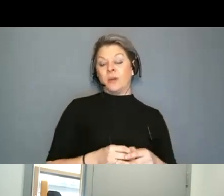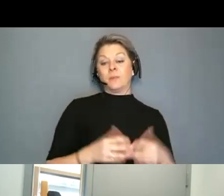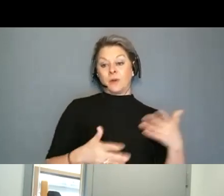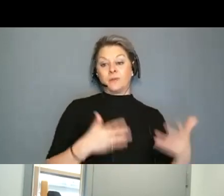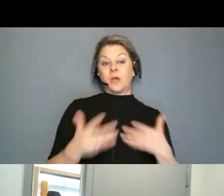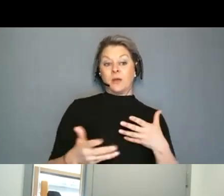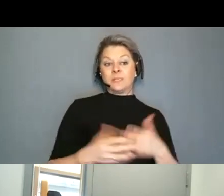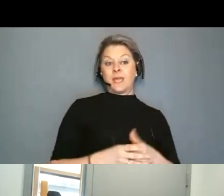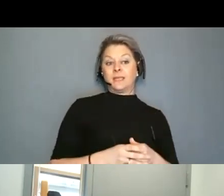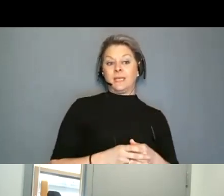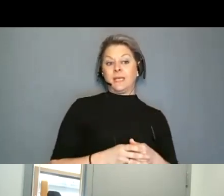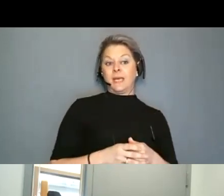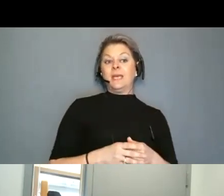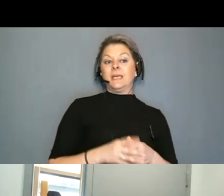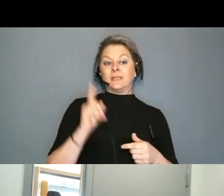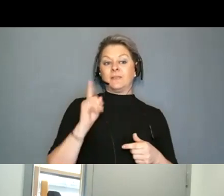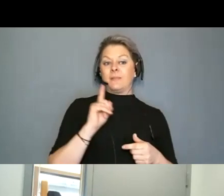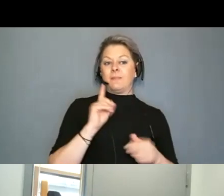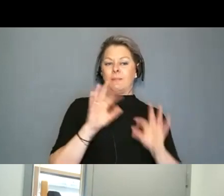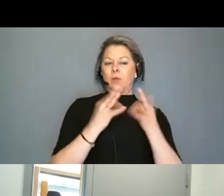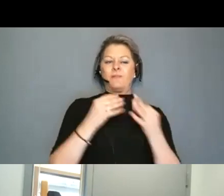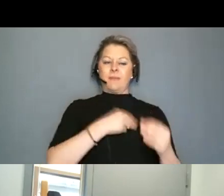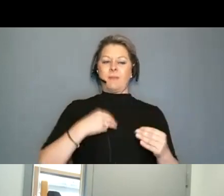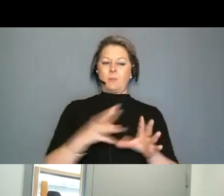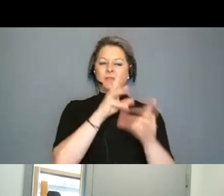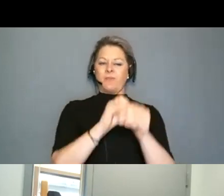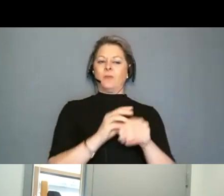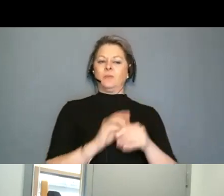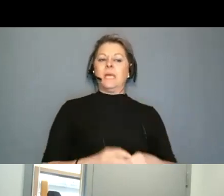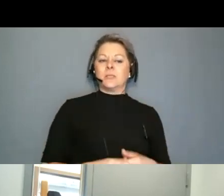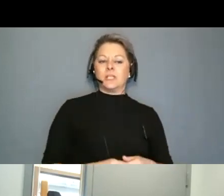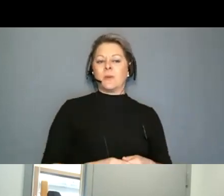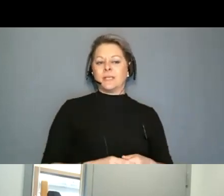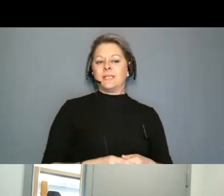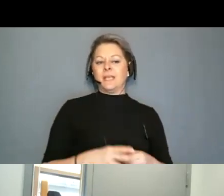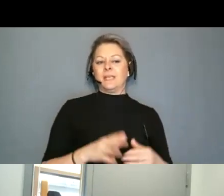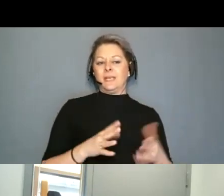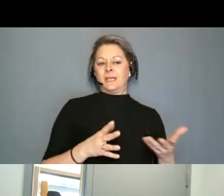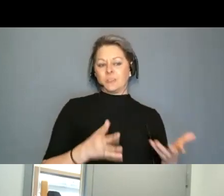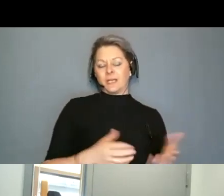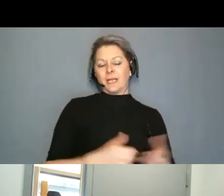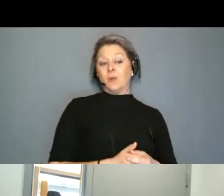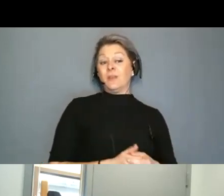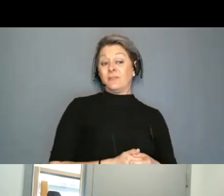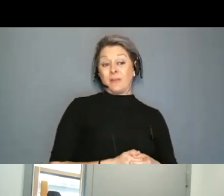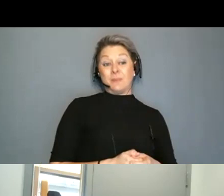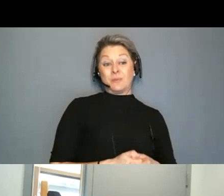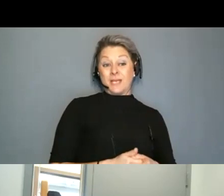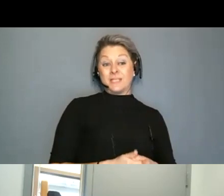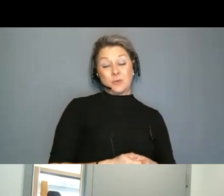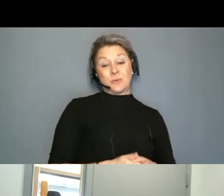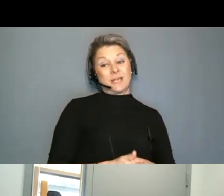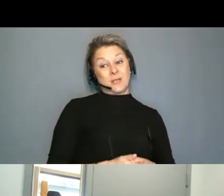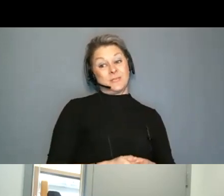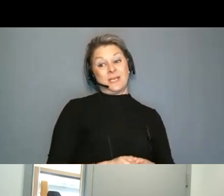over a number of times, that the family member is involved. So I just wanted to see that I just wanted to let you know that the family member